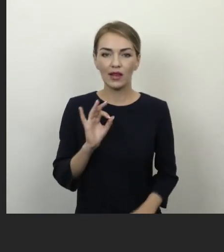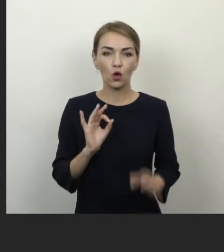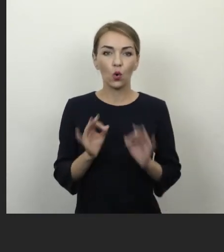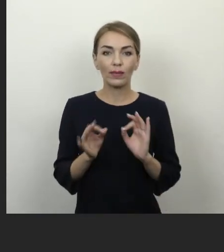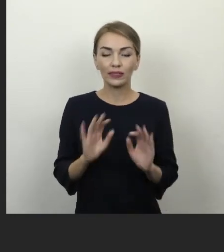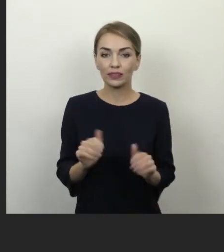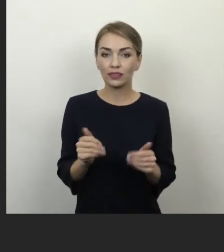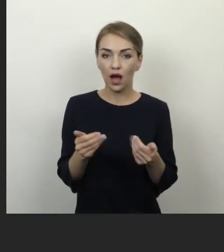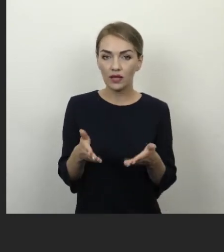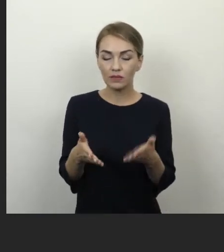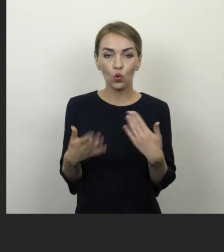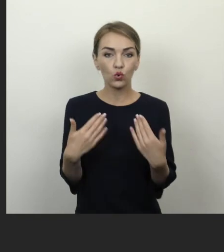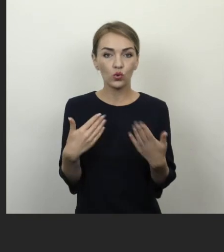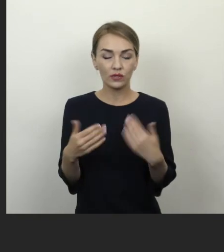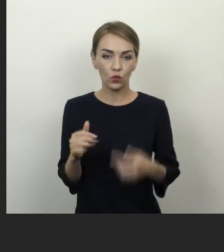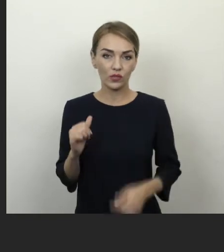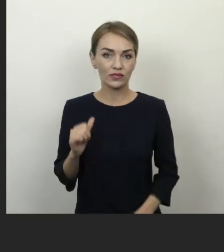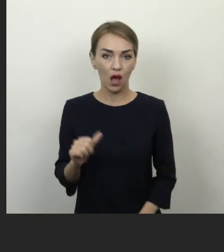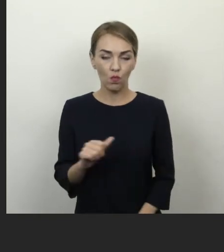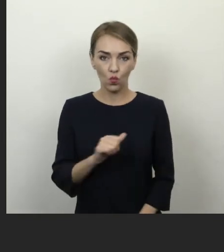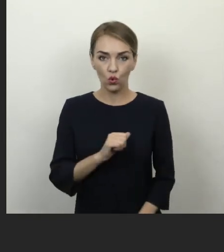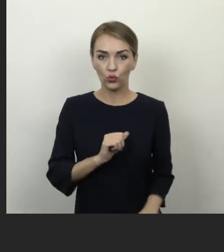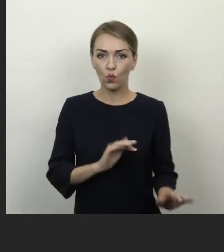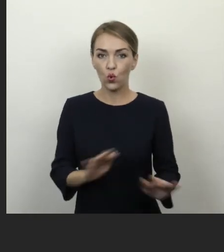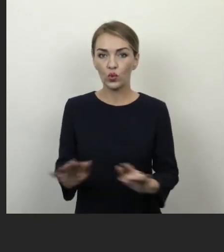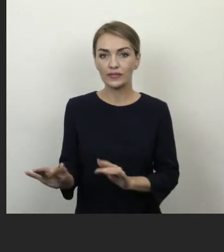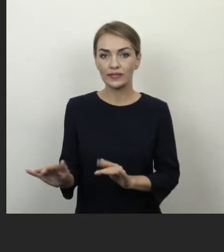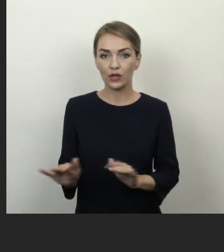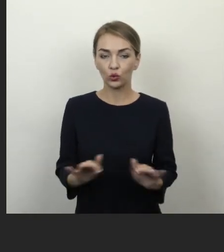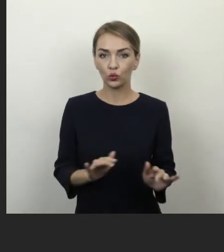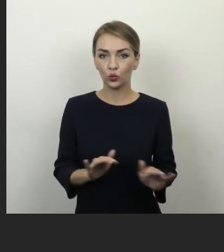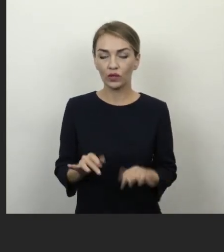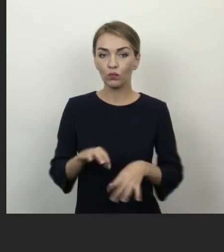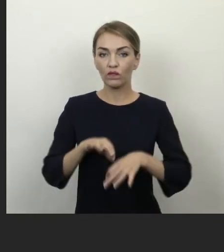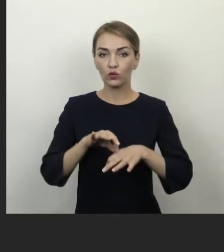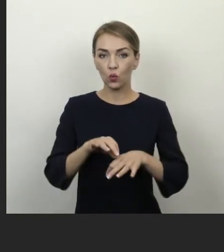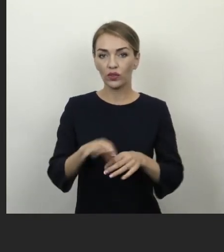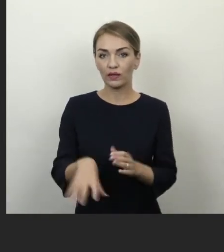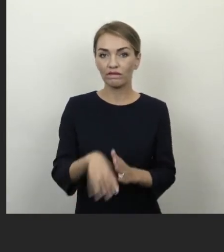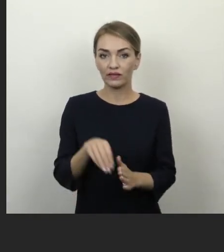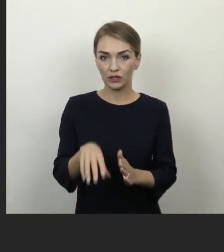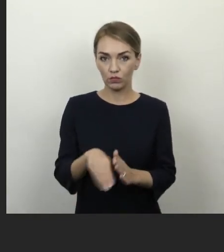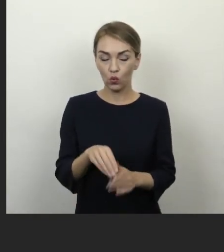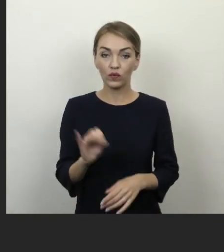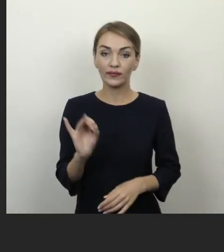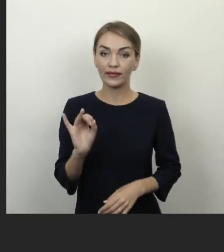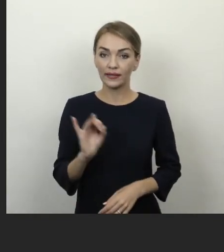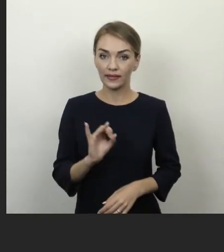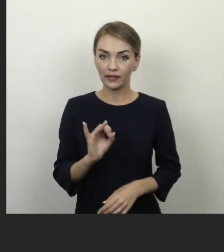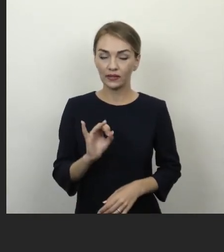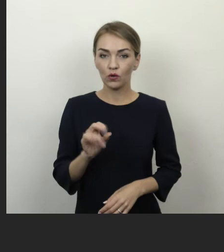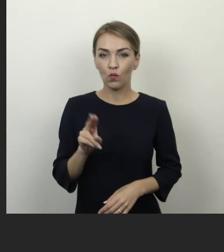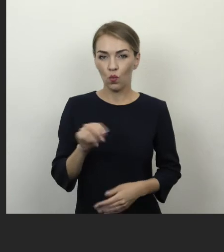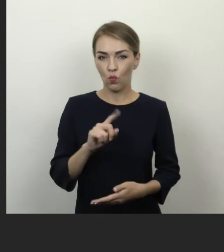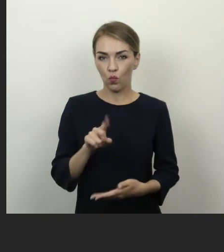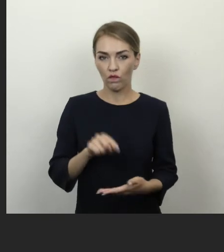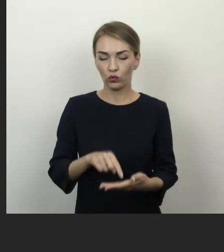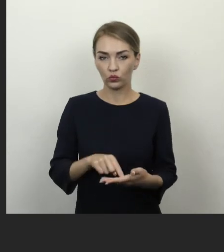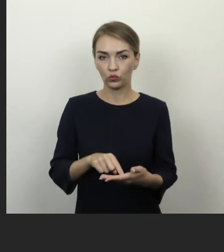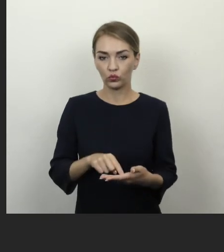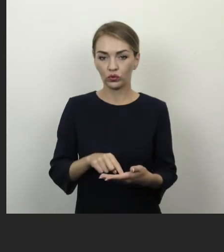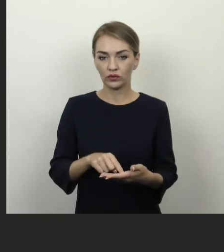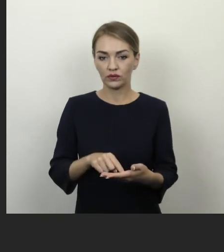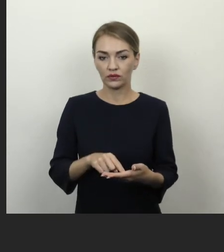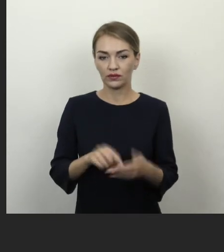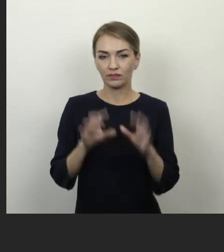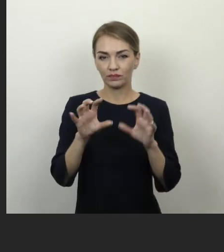and also provided its recommendations as to the procedure as such, the procedure of the elections that took place,